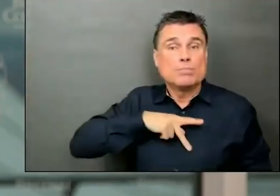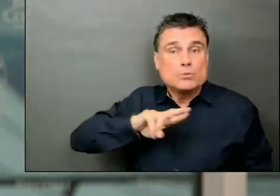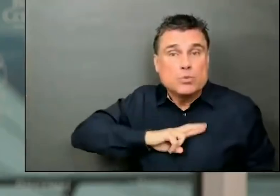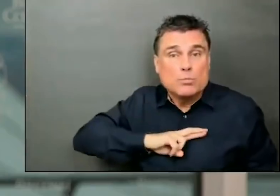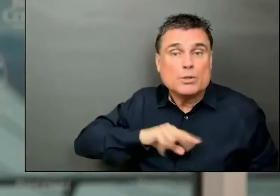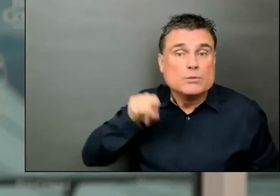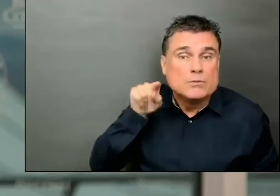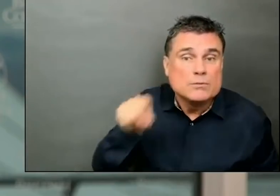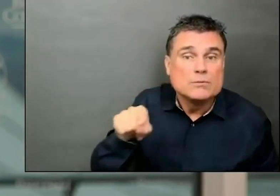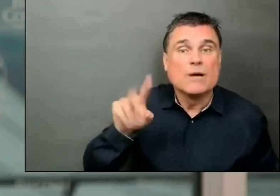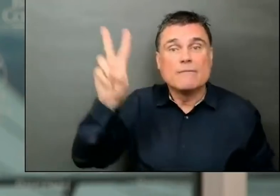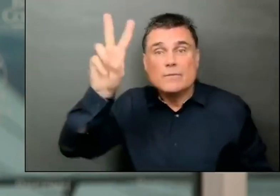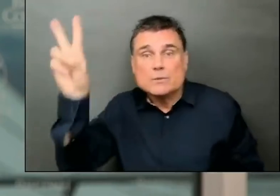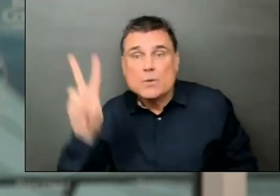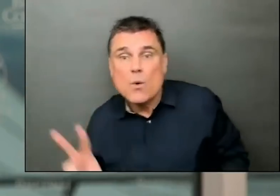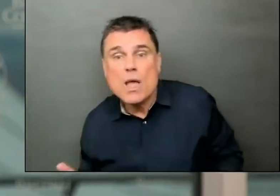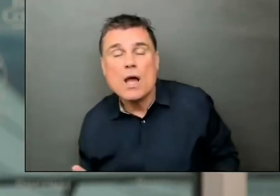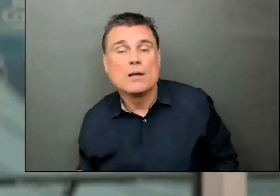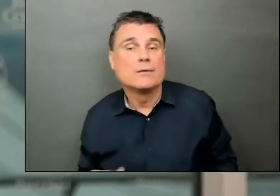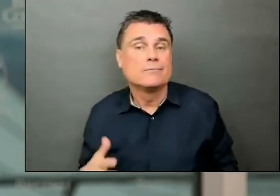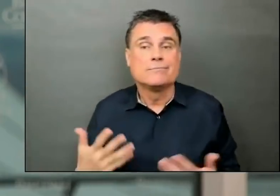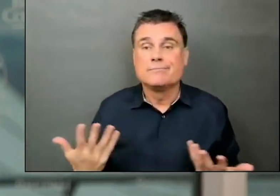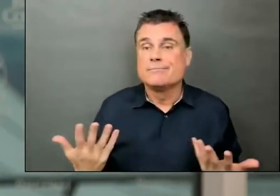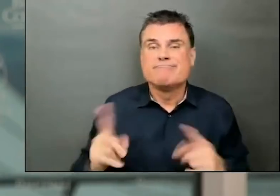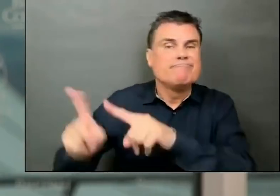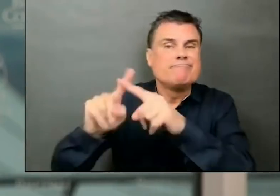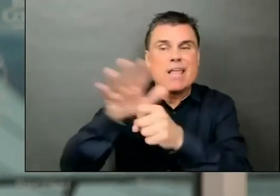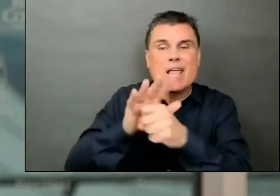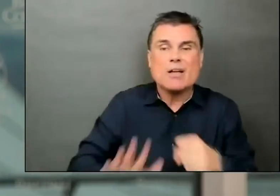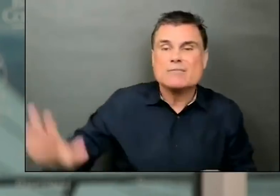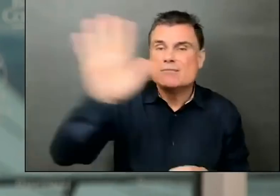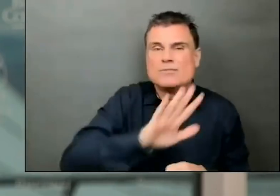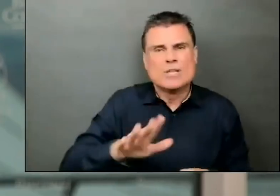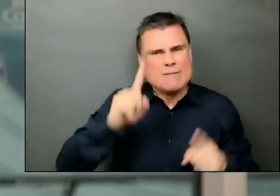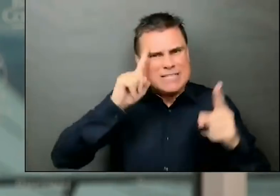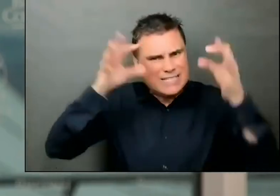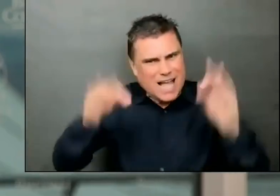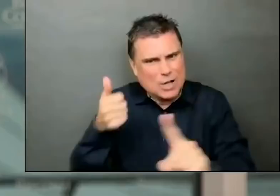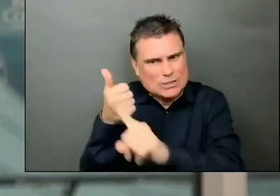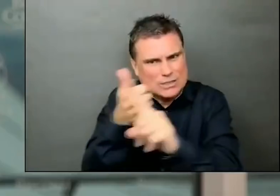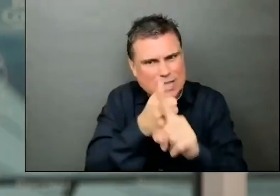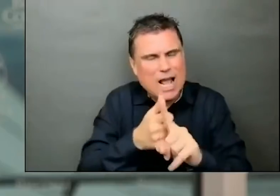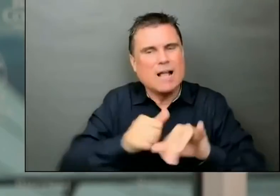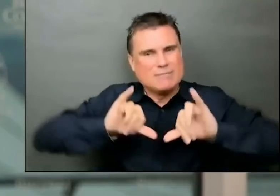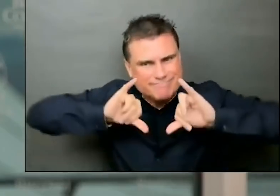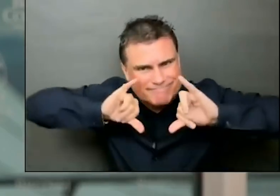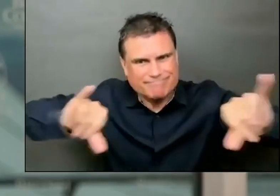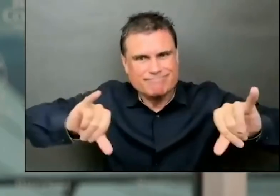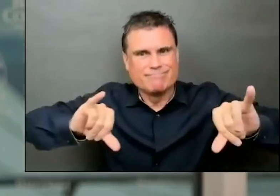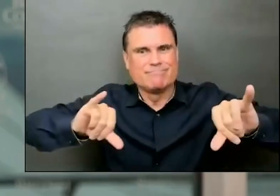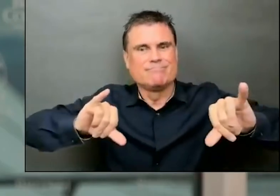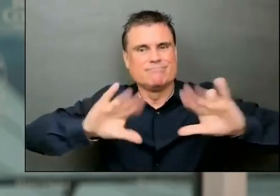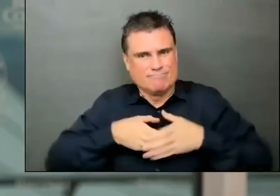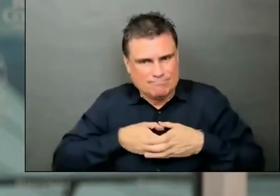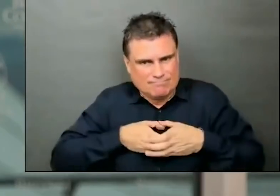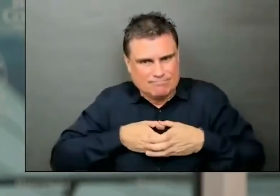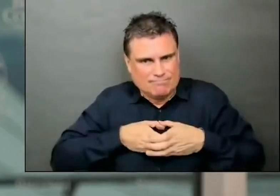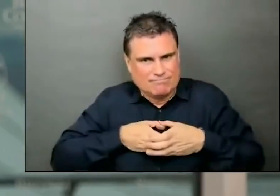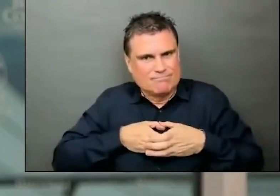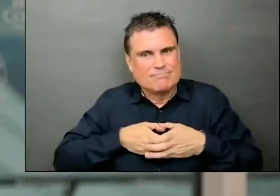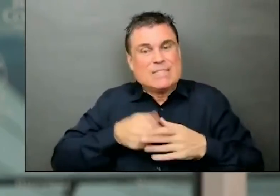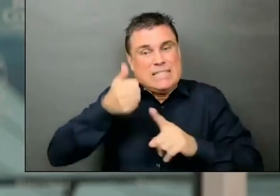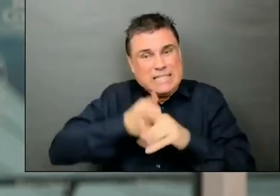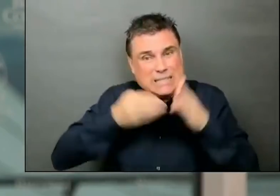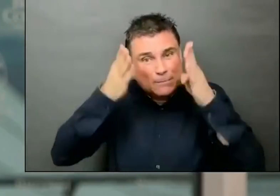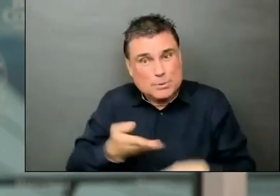make the difference. We all want to get to the days where these orders can be lifted. As we look towards the end